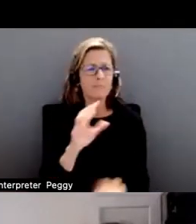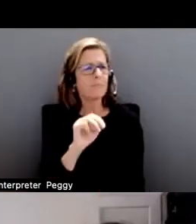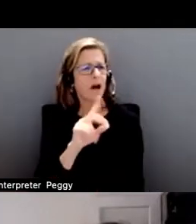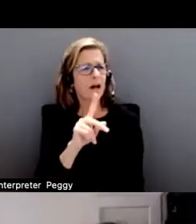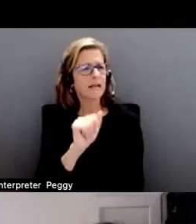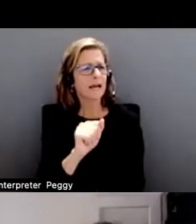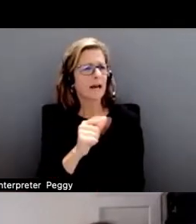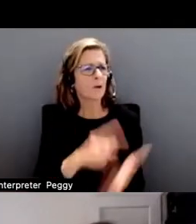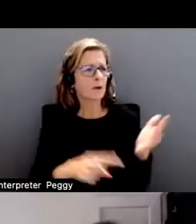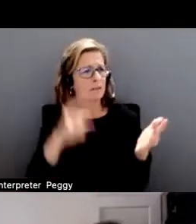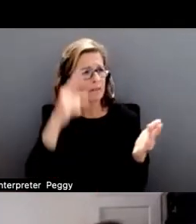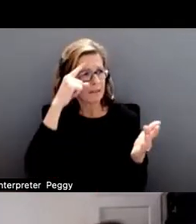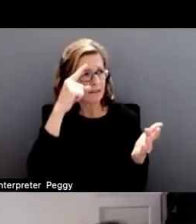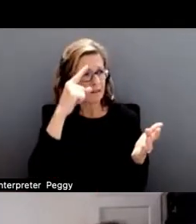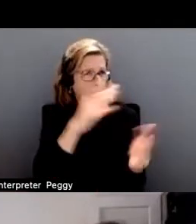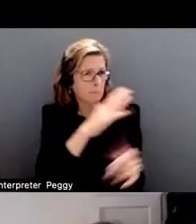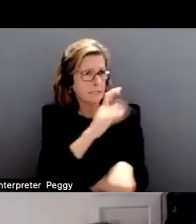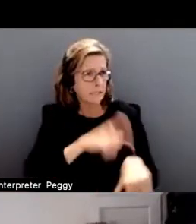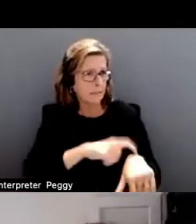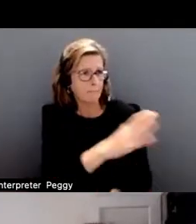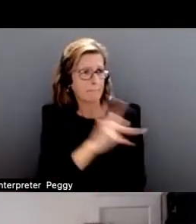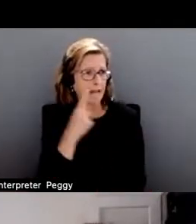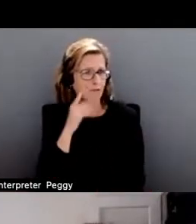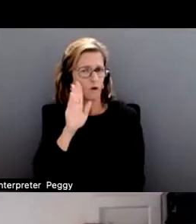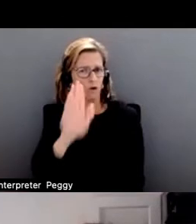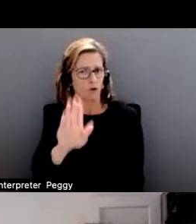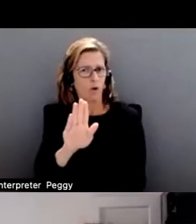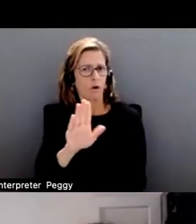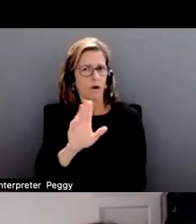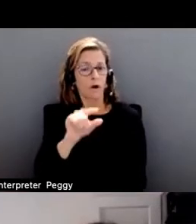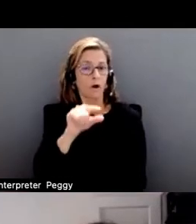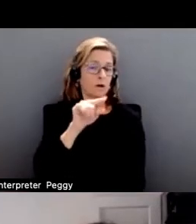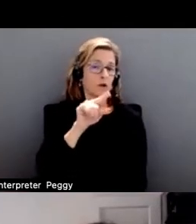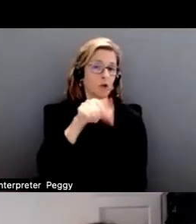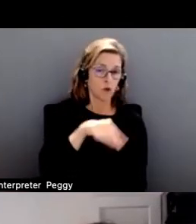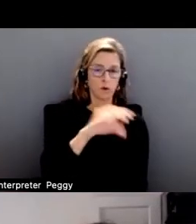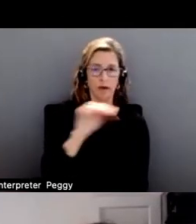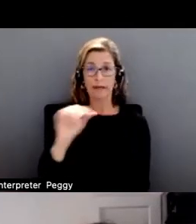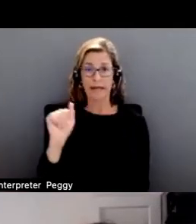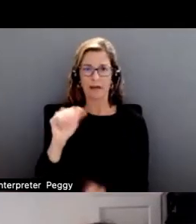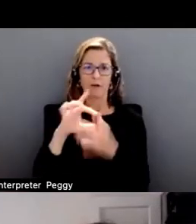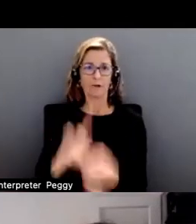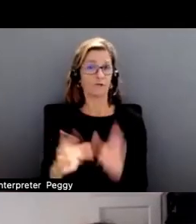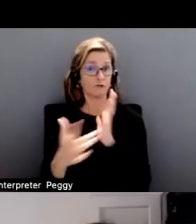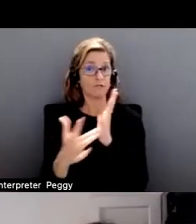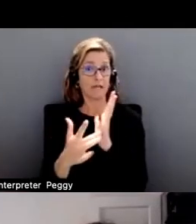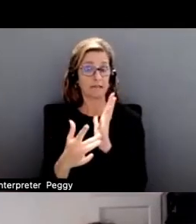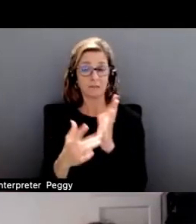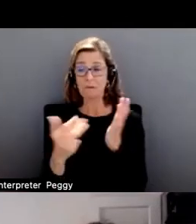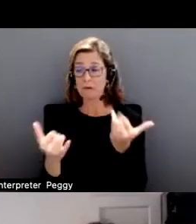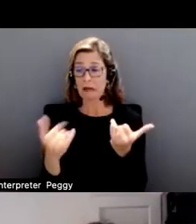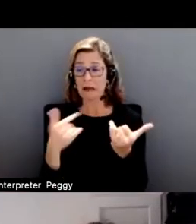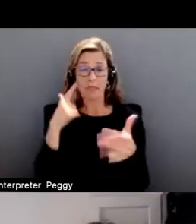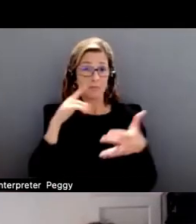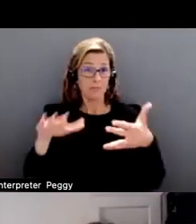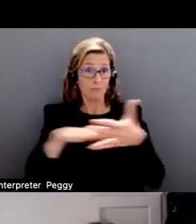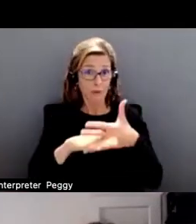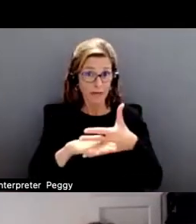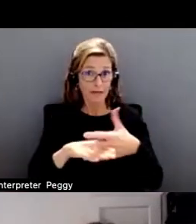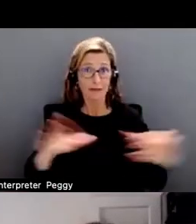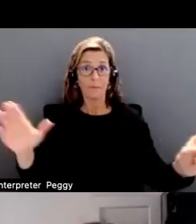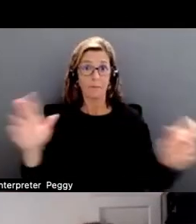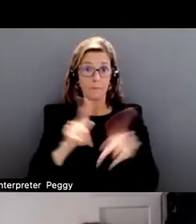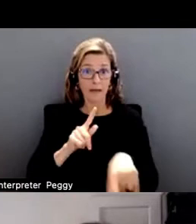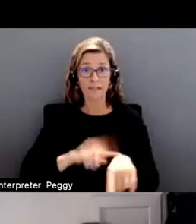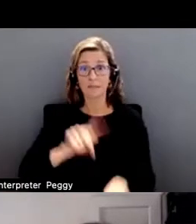Monica's Q&A, her tech Q&A. So if we break now, come back at 3:30, would that work, Monica?